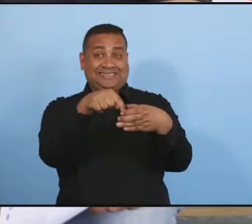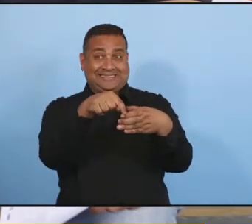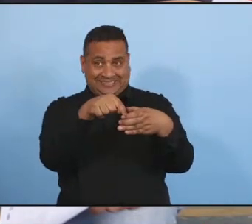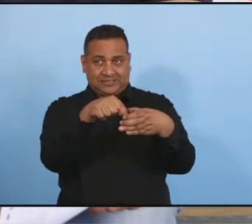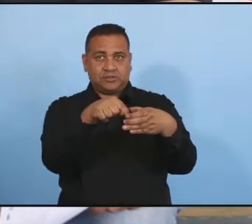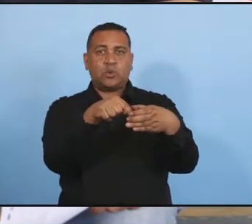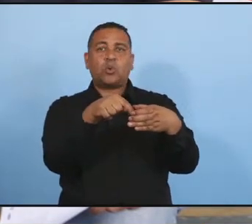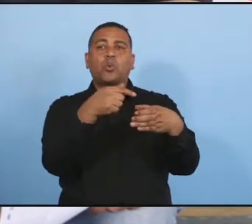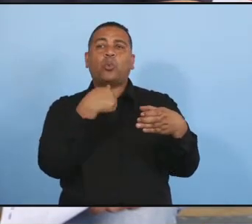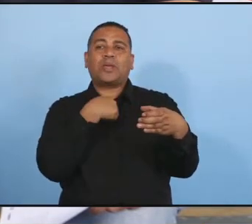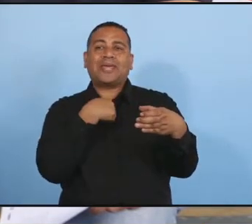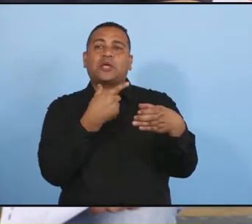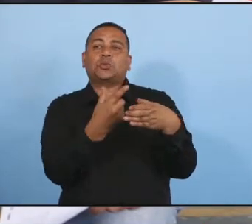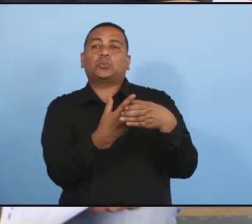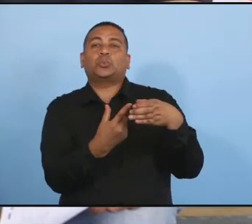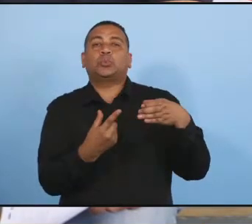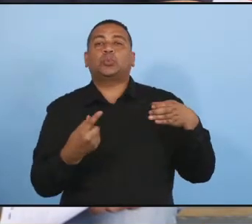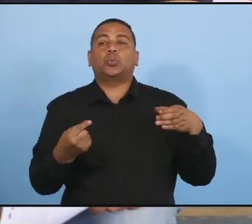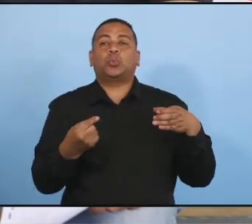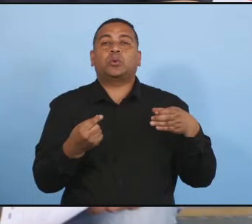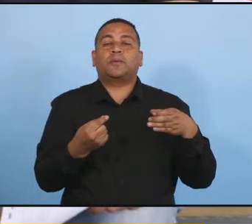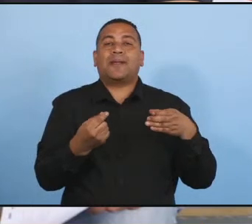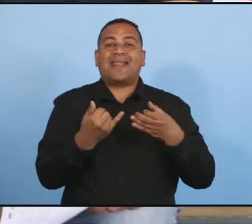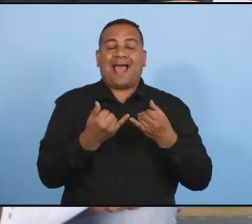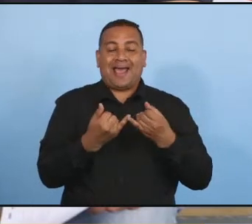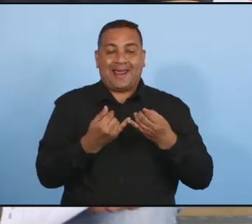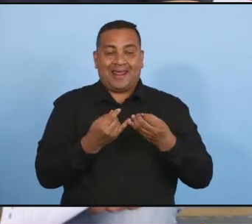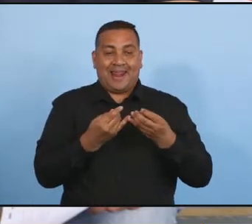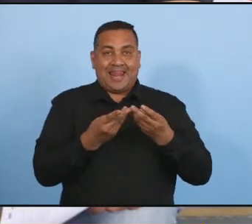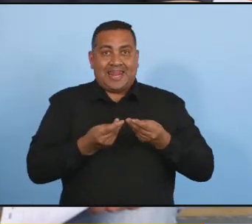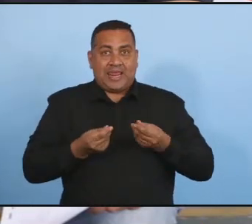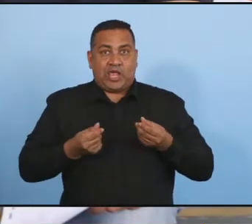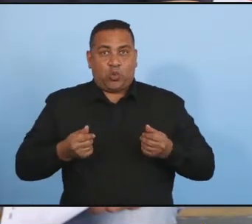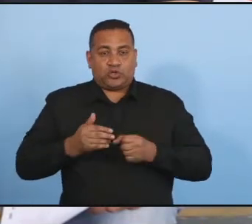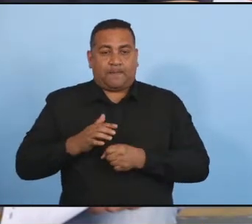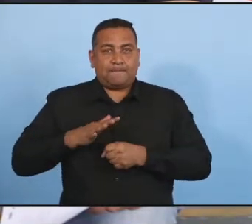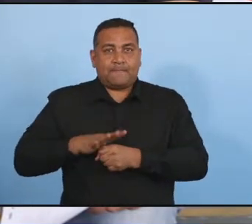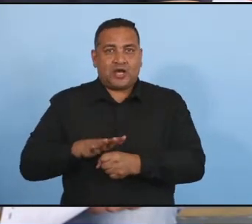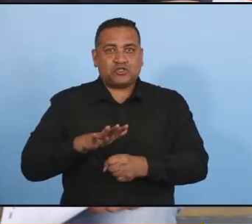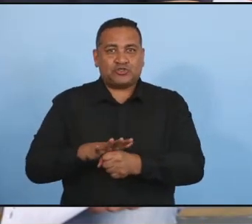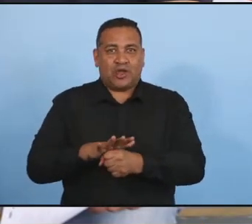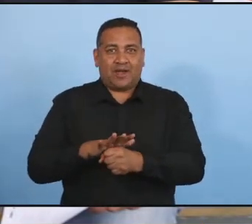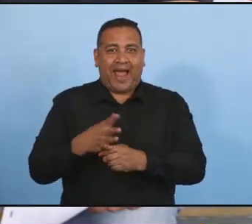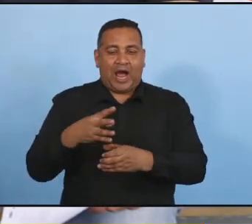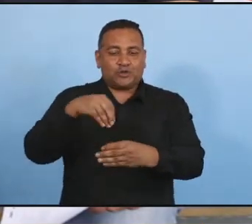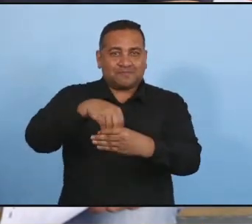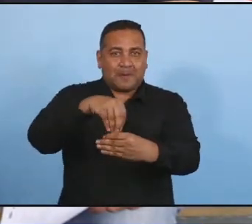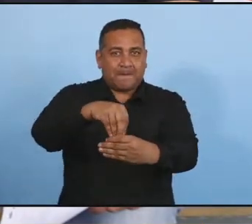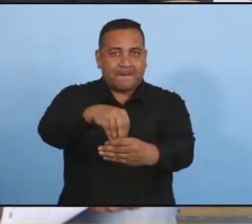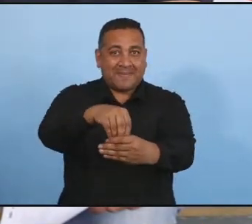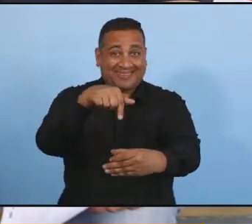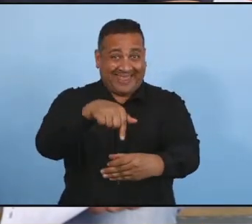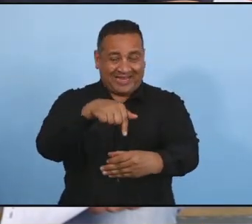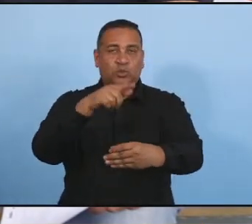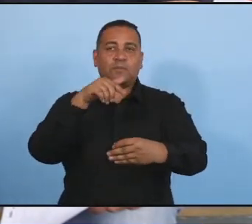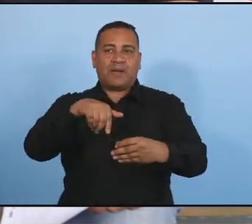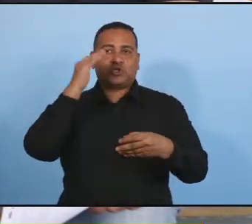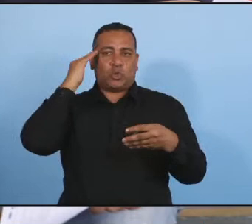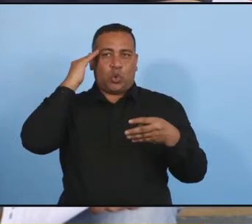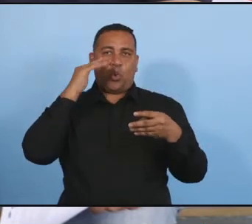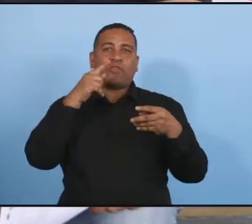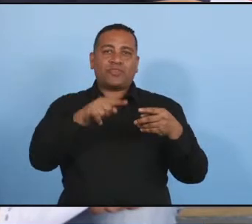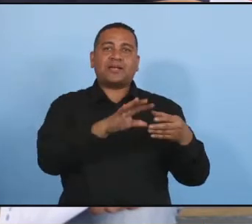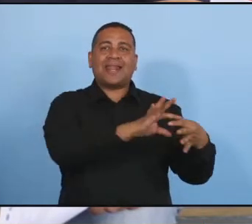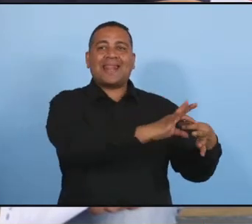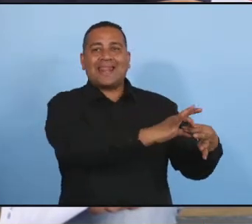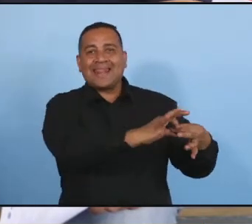we do the fluid power. And after the fluid power is completed, only then will you be eligible to go and do a trade testing.